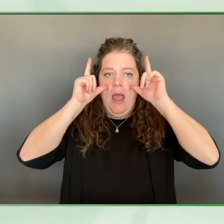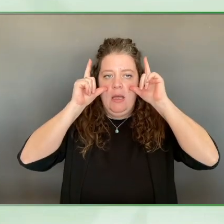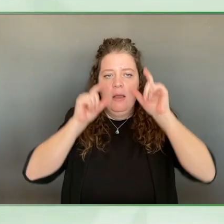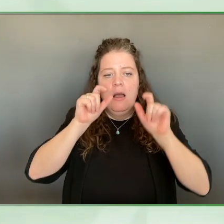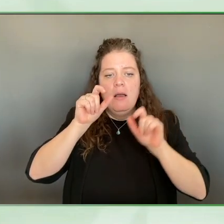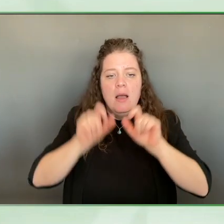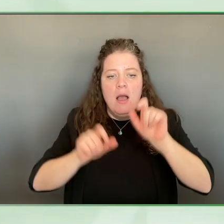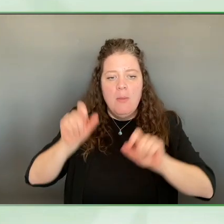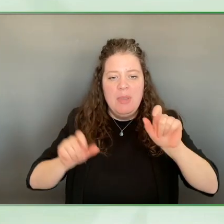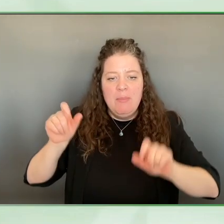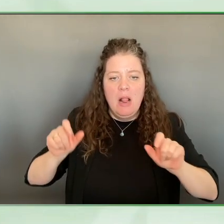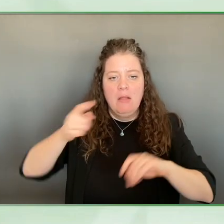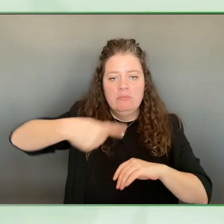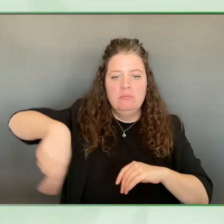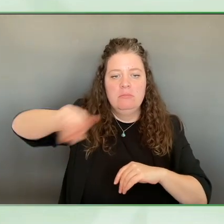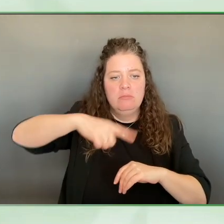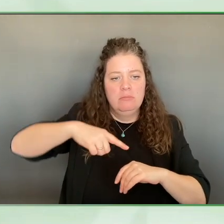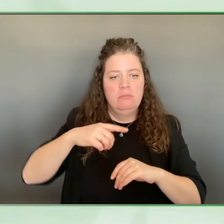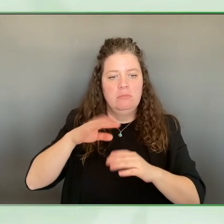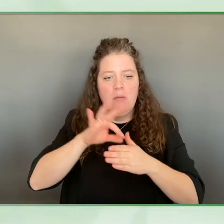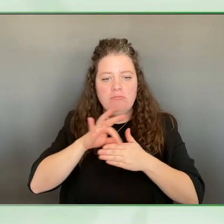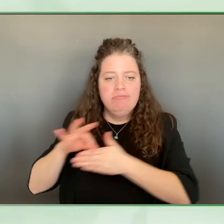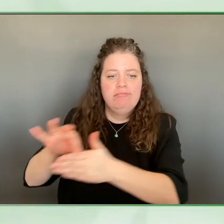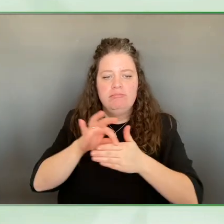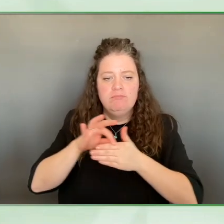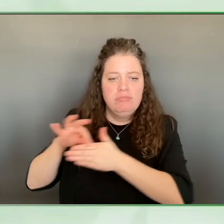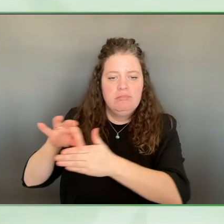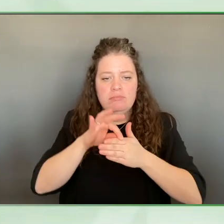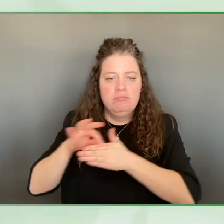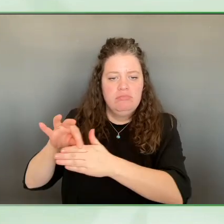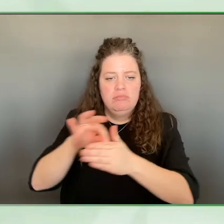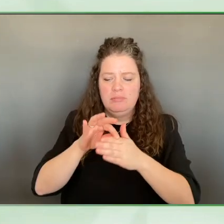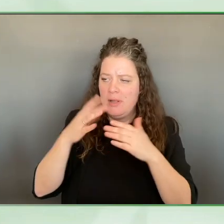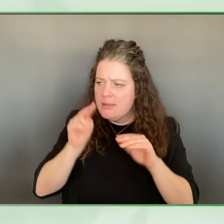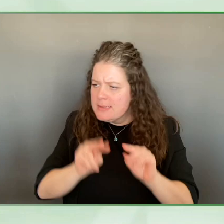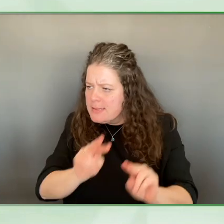for making more than 30 ramps in the city, in private restaurants,